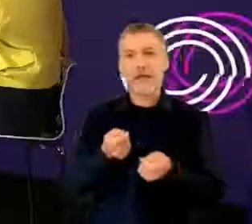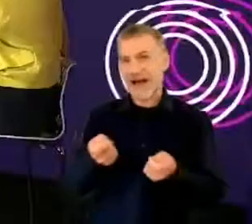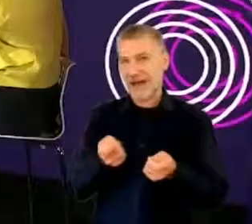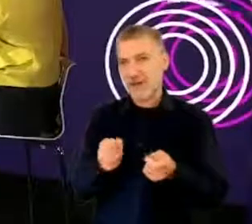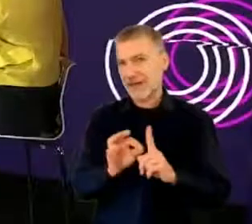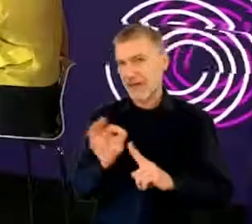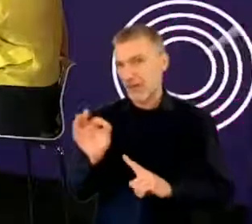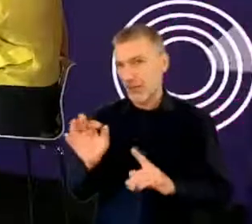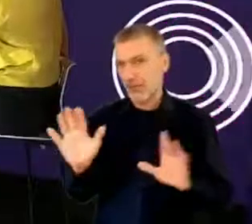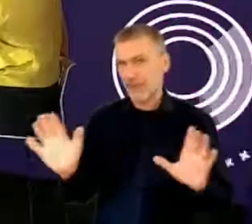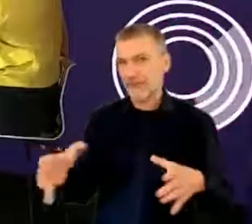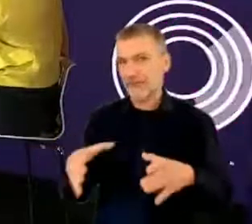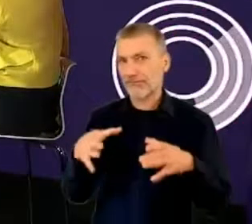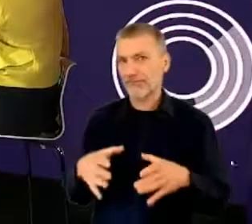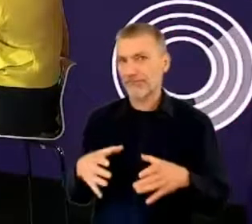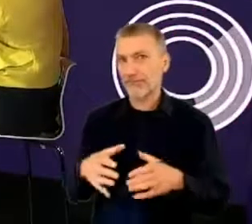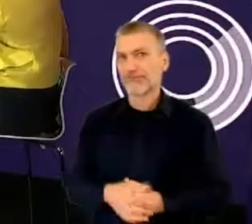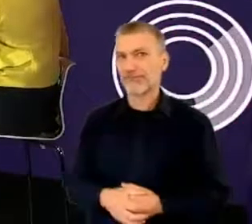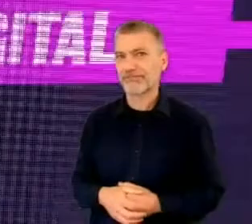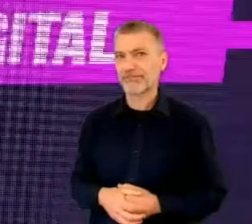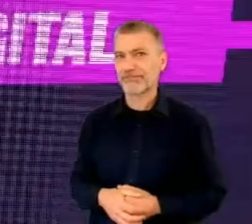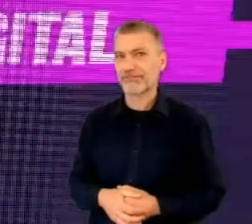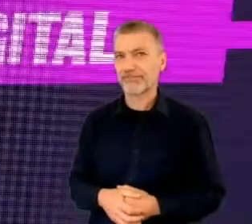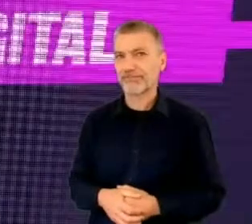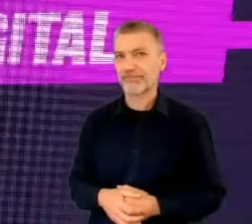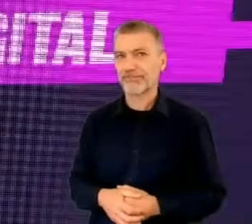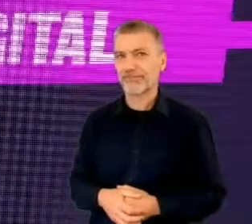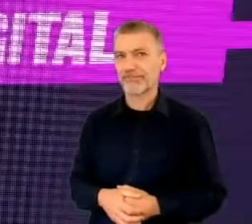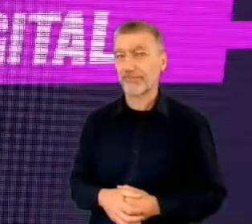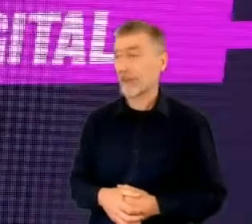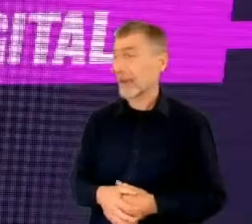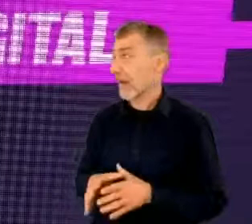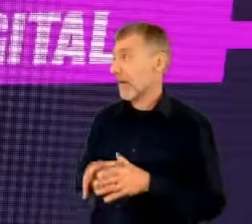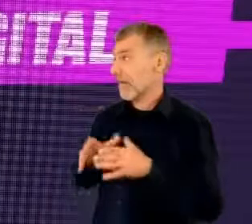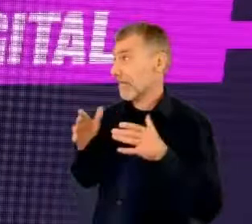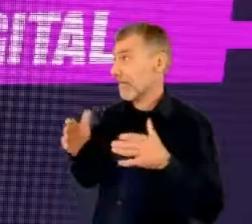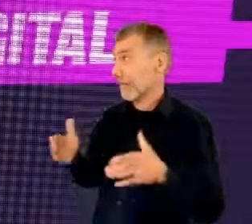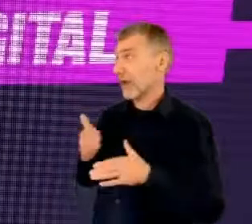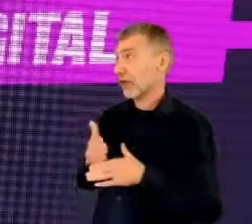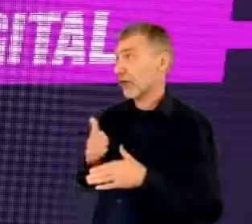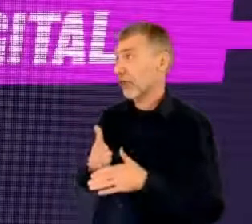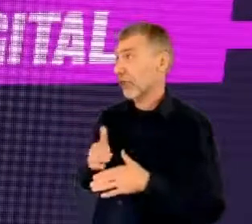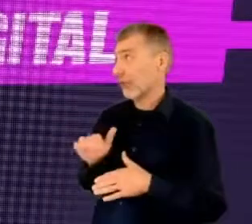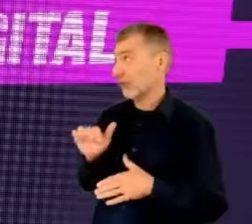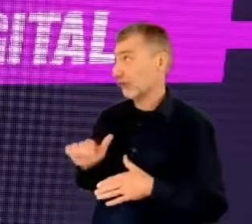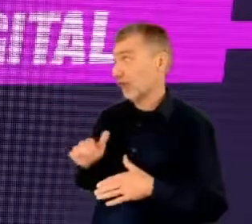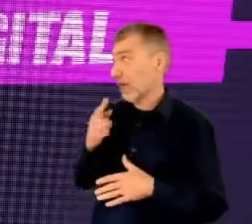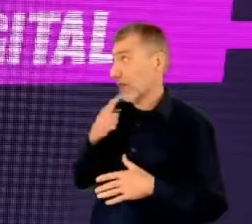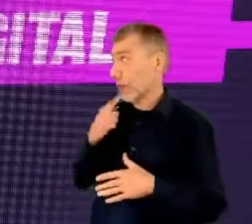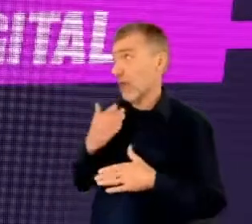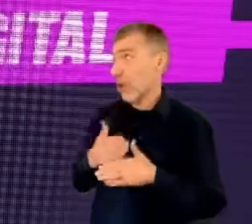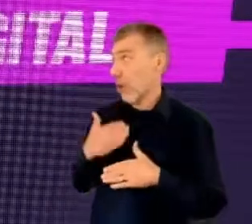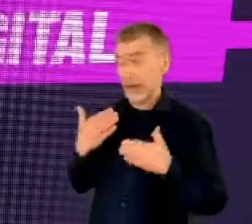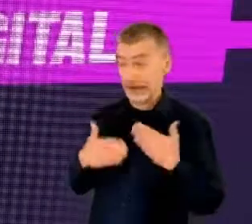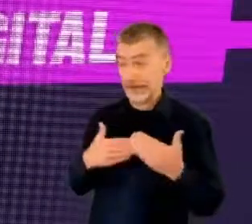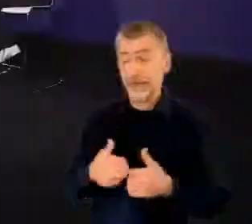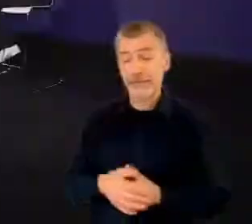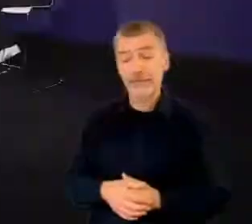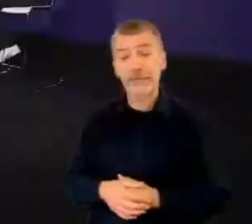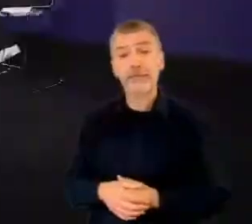you. A big task, but we're on it. We're working on it at least. Thank you. And to